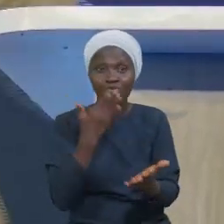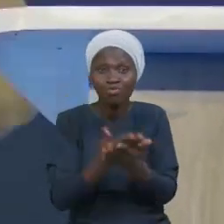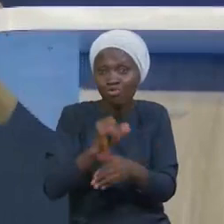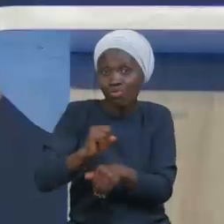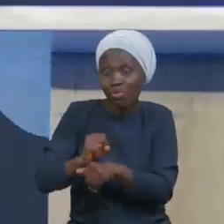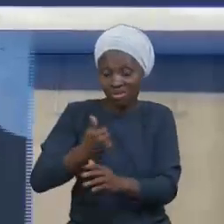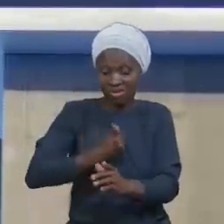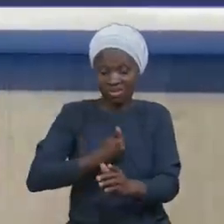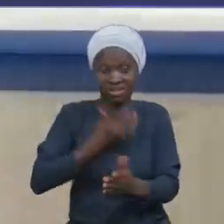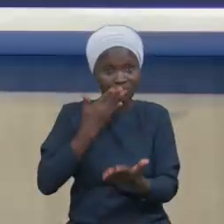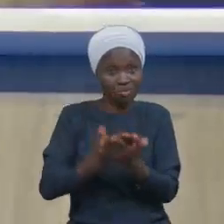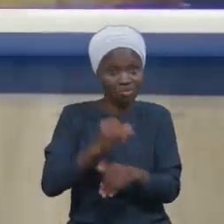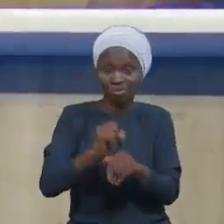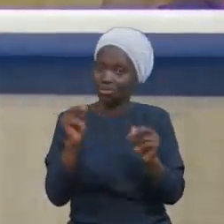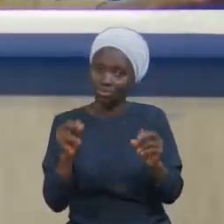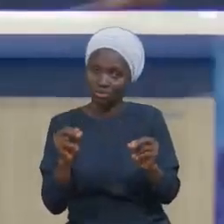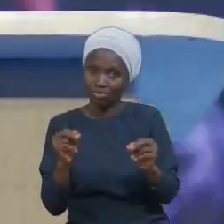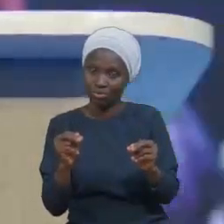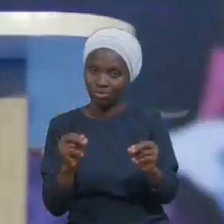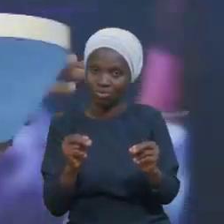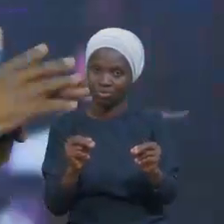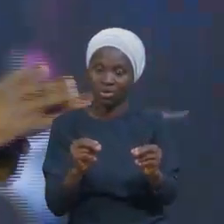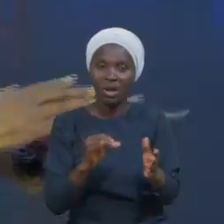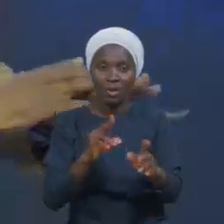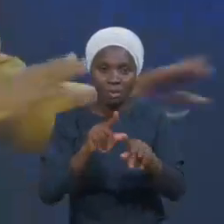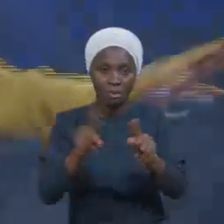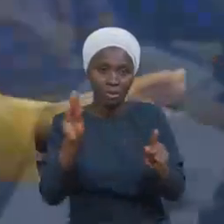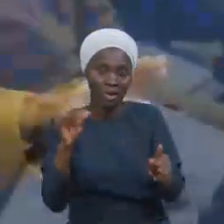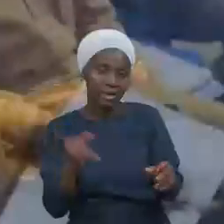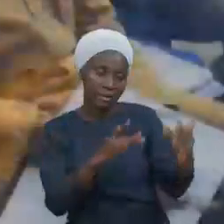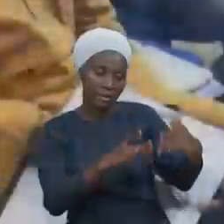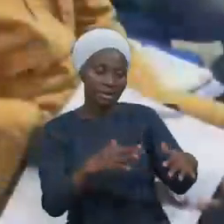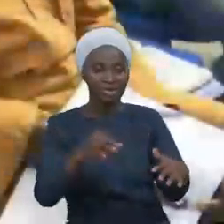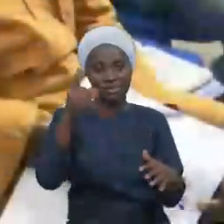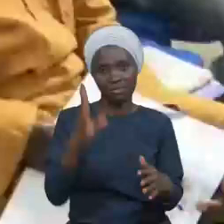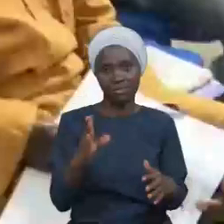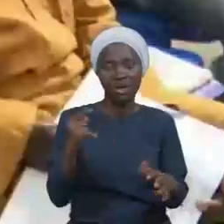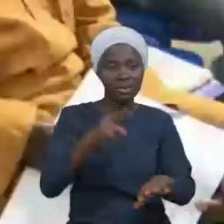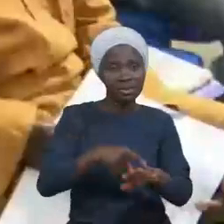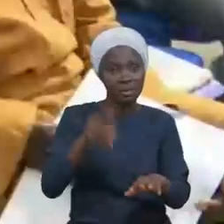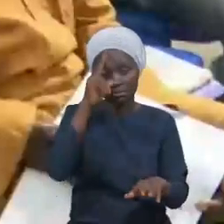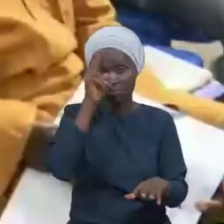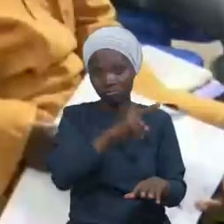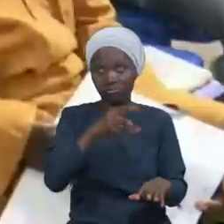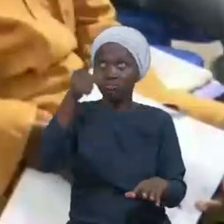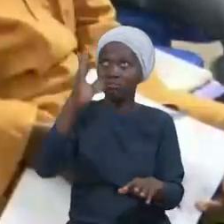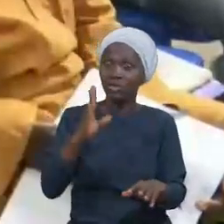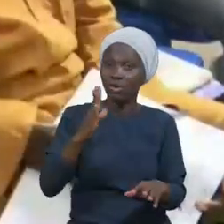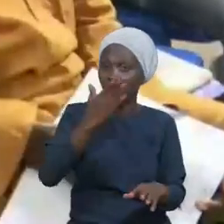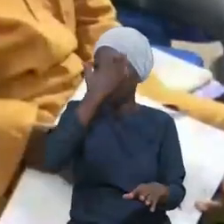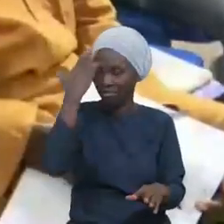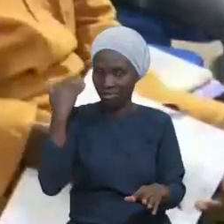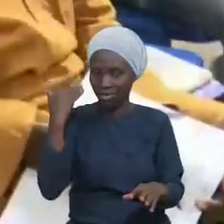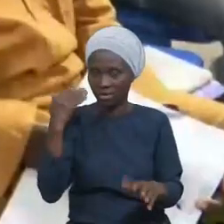mercy of God. The times of ignorance the Lord winked at, he passes over, but